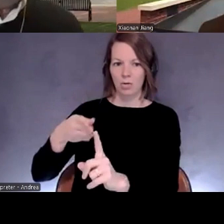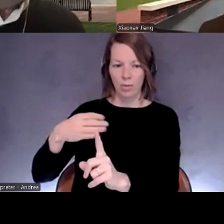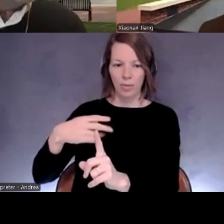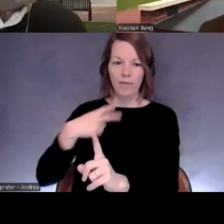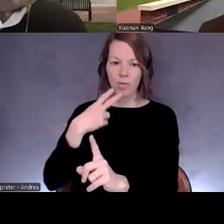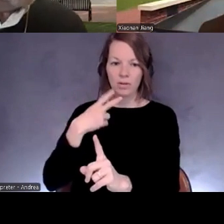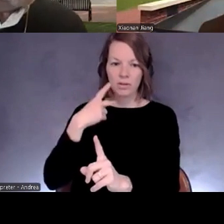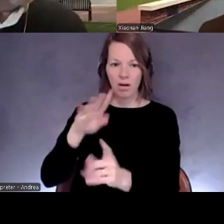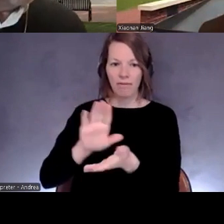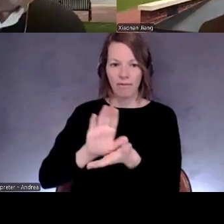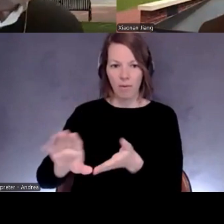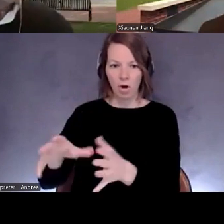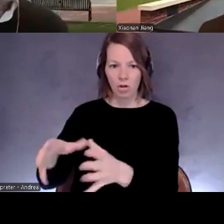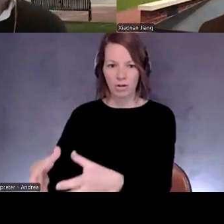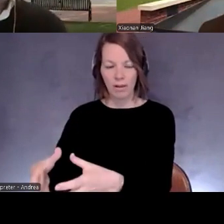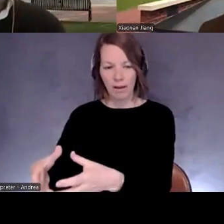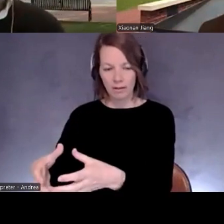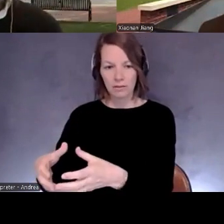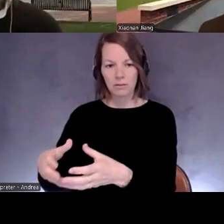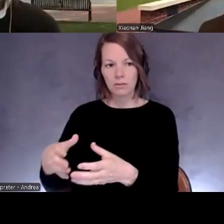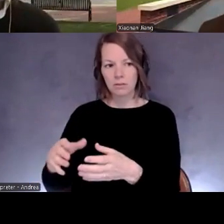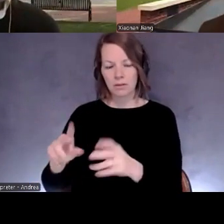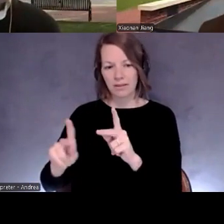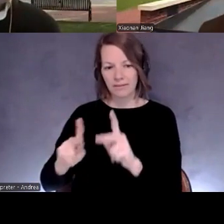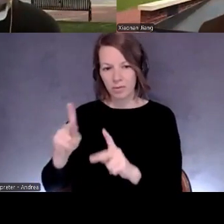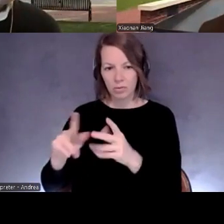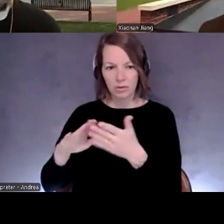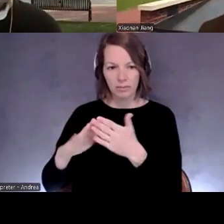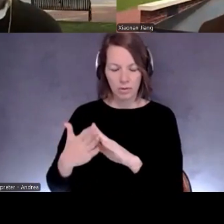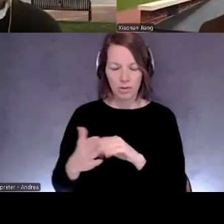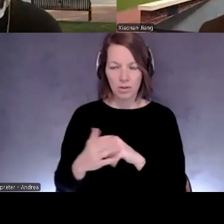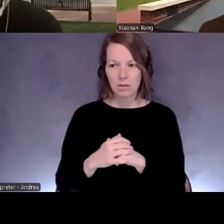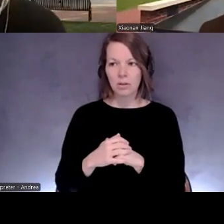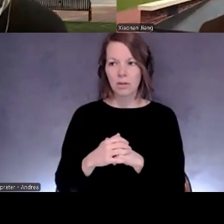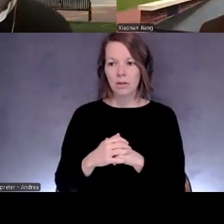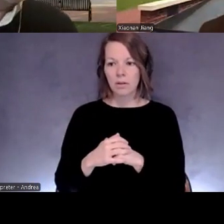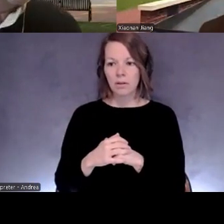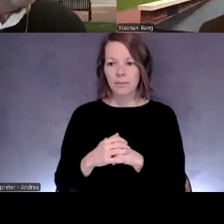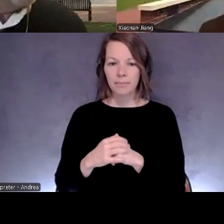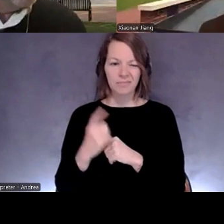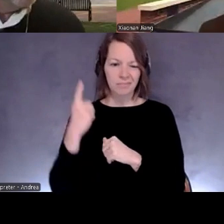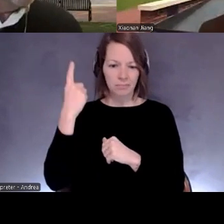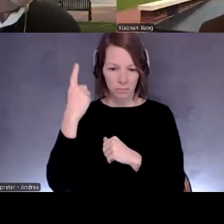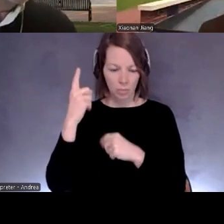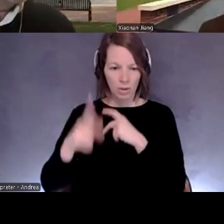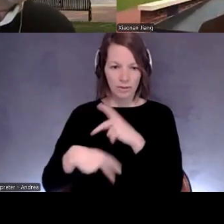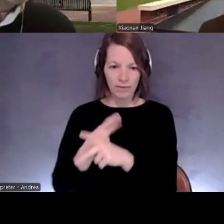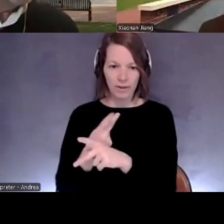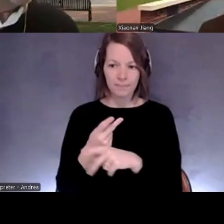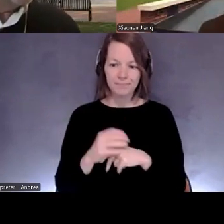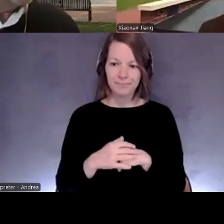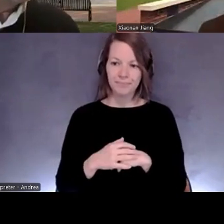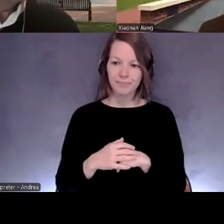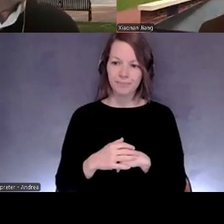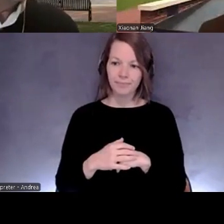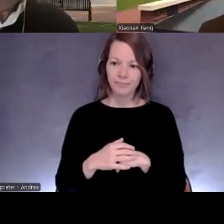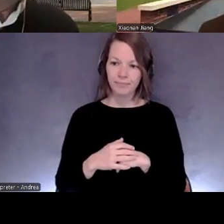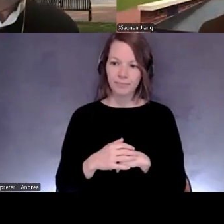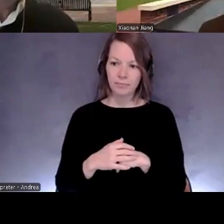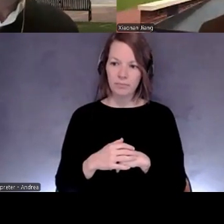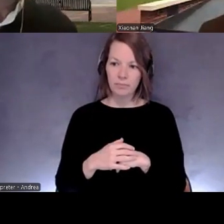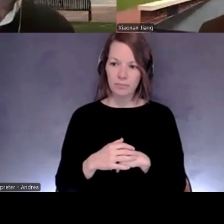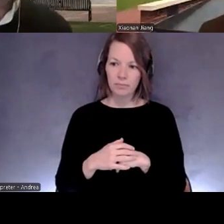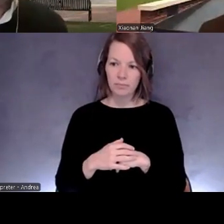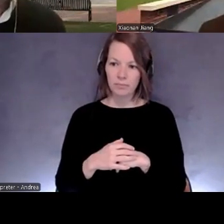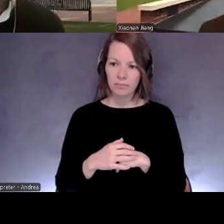of marginalized individuals and communities. So that's one of them. So there